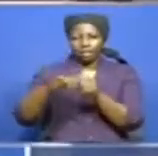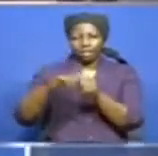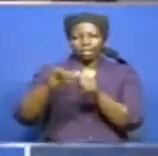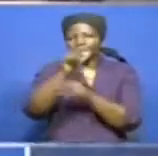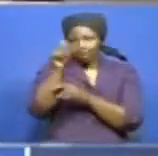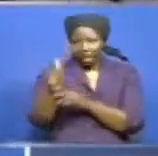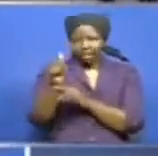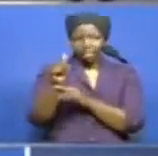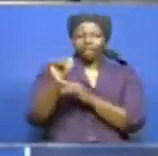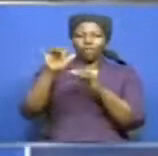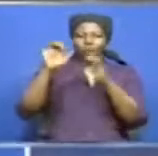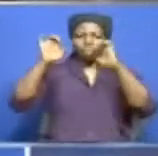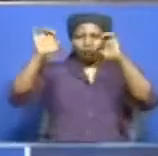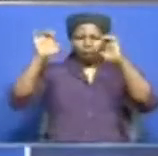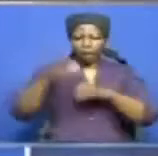Welieta Sodo of Ethiopia.